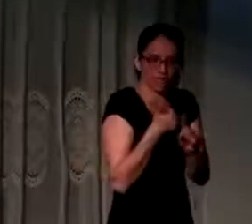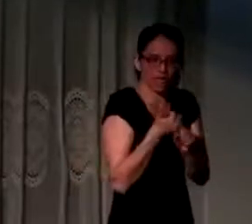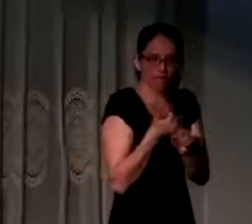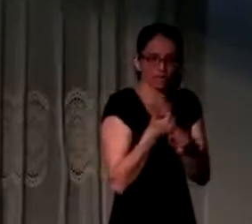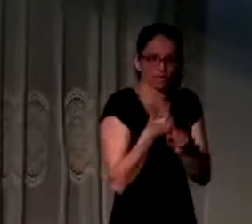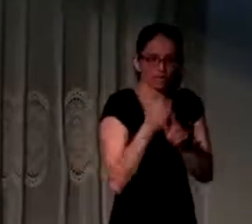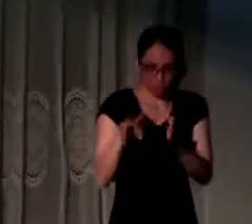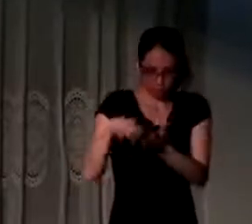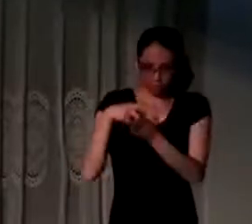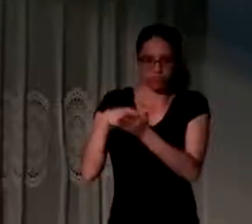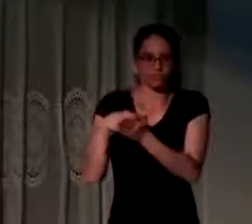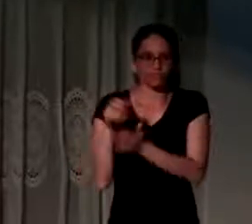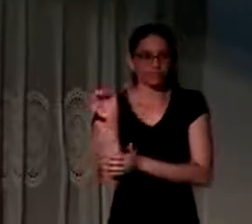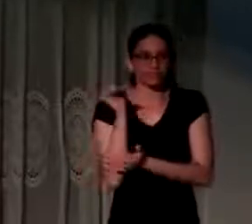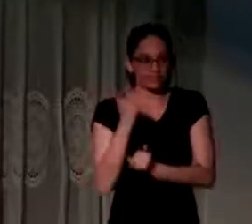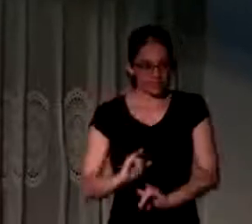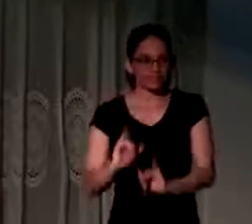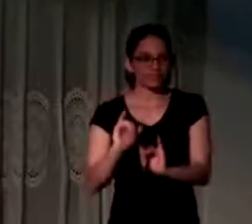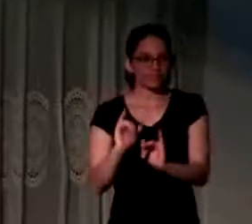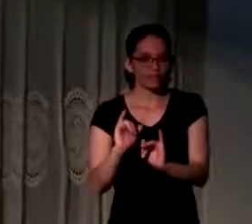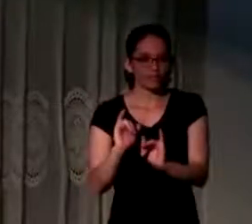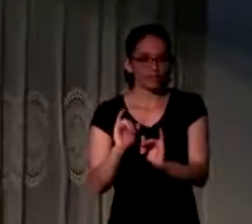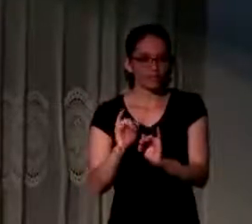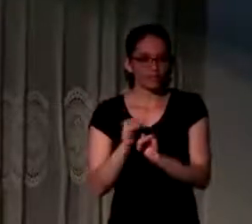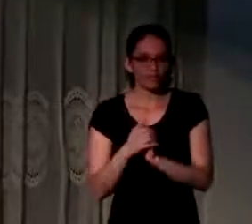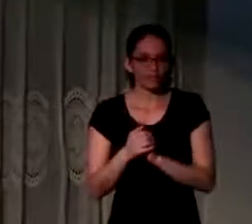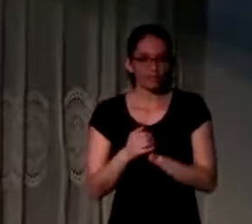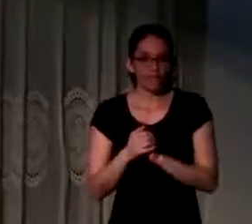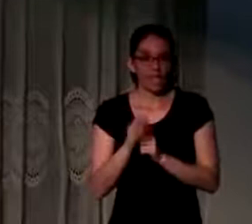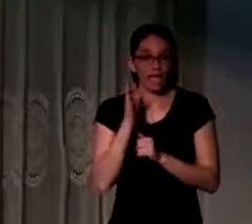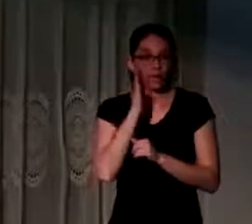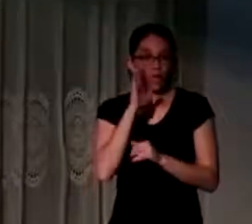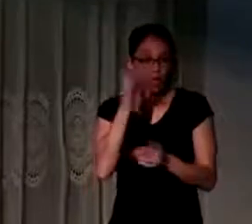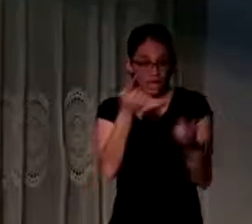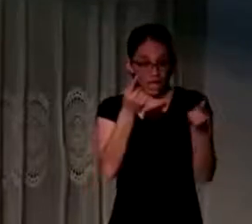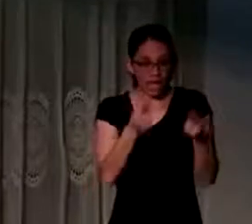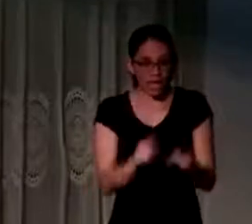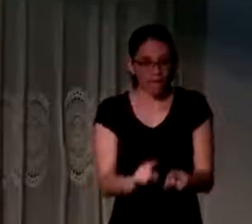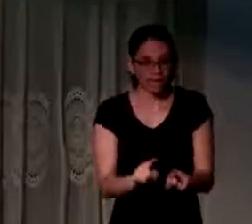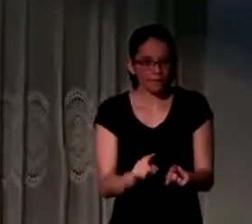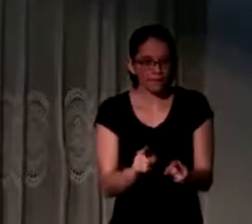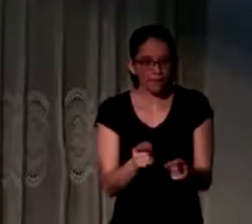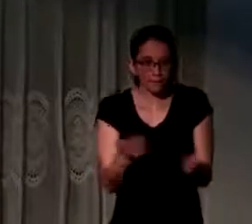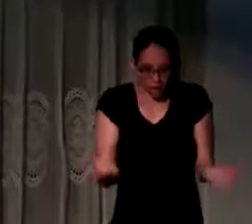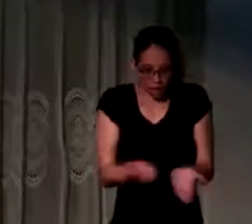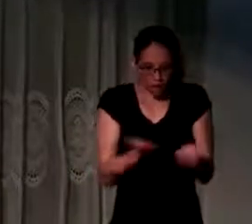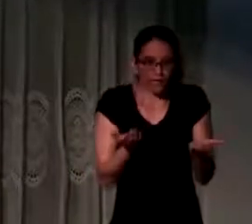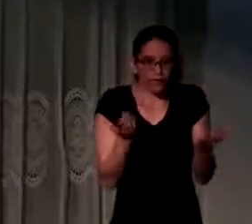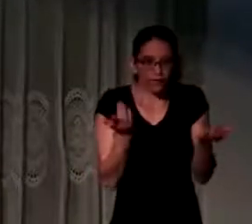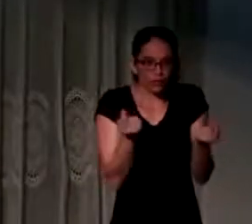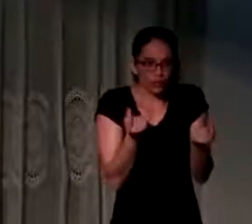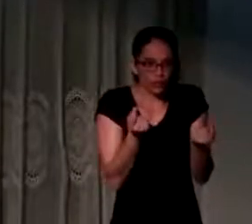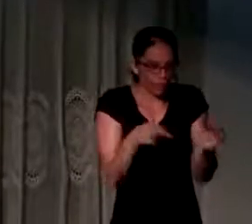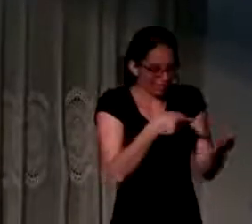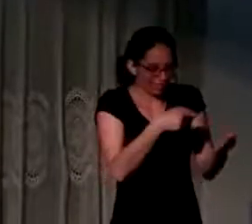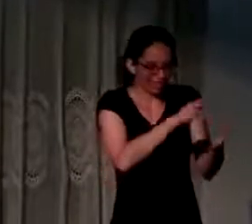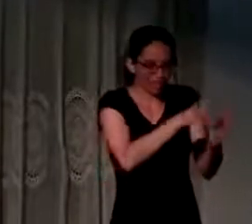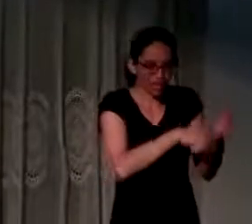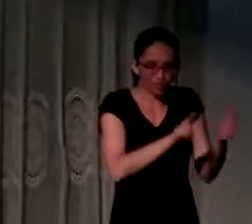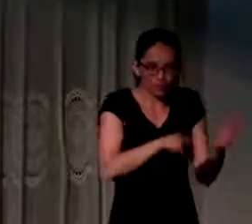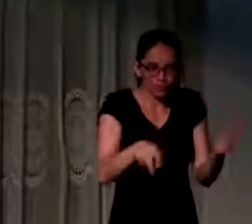A posterity shall serve him. It will be recounted. We're doing it today. It will be